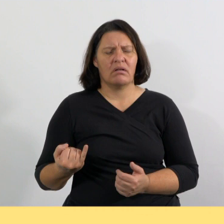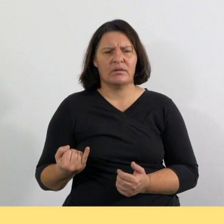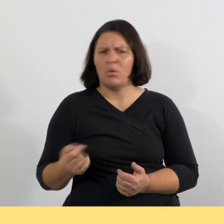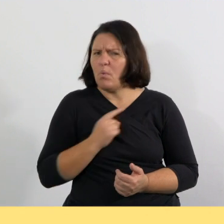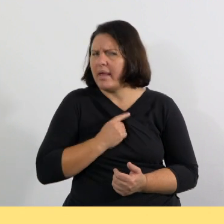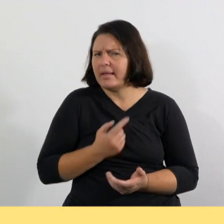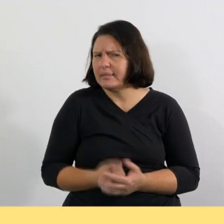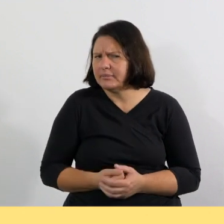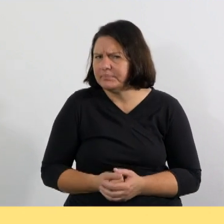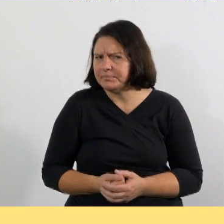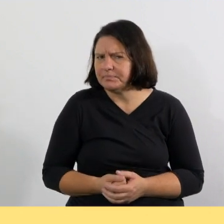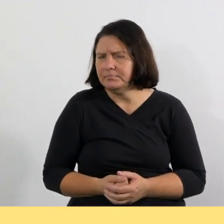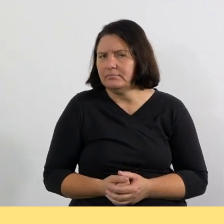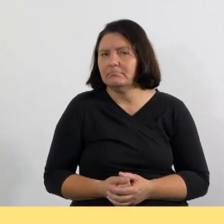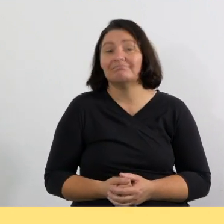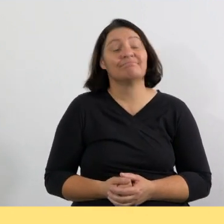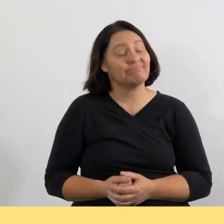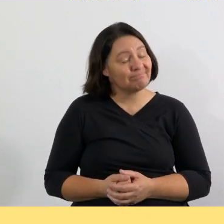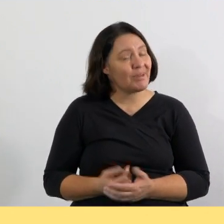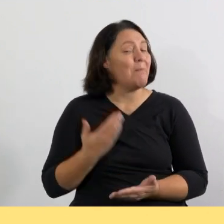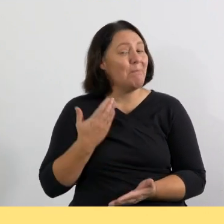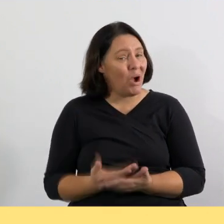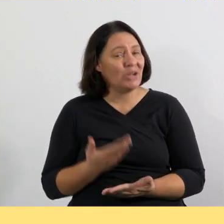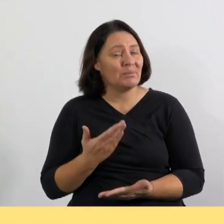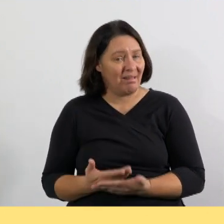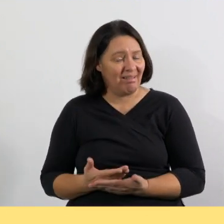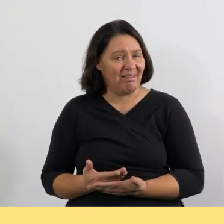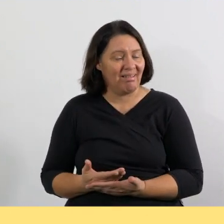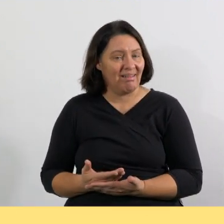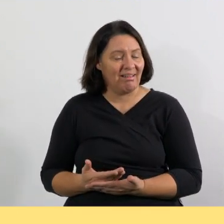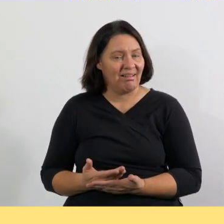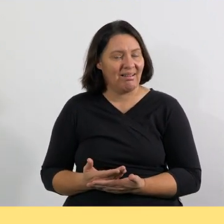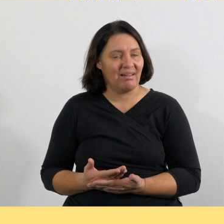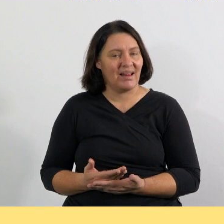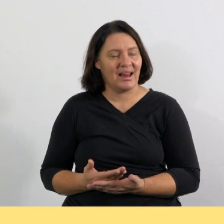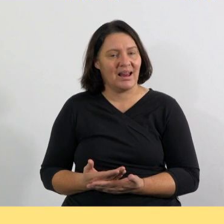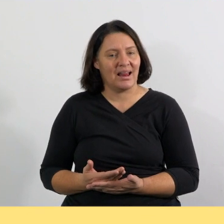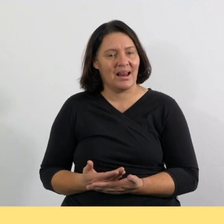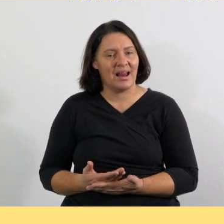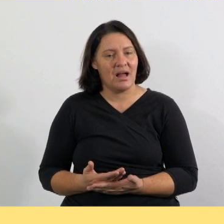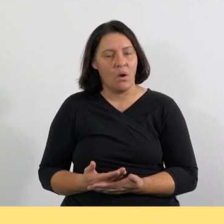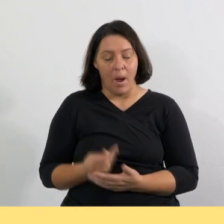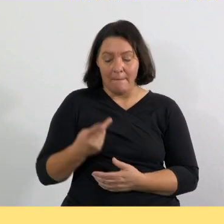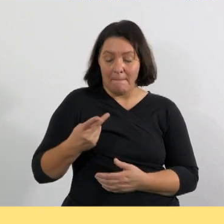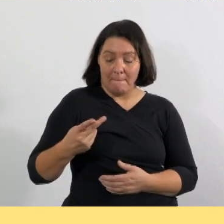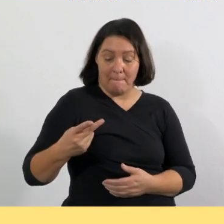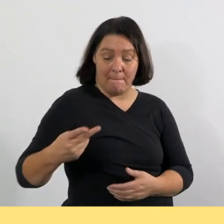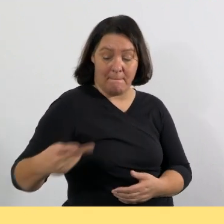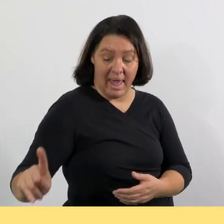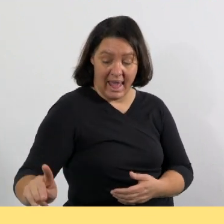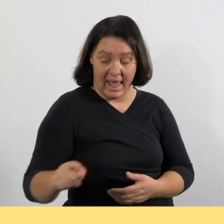have 600 rands? It is possible that when we pay